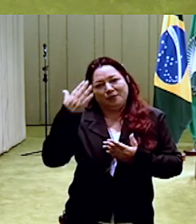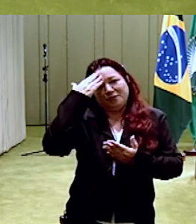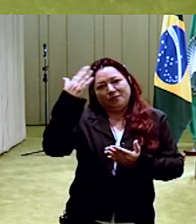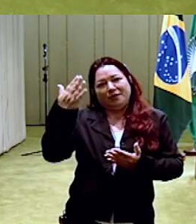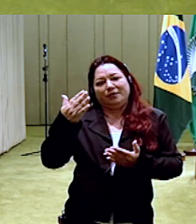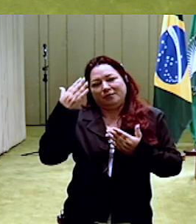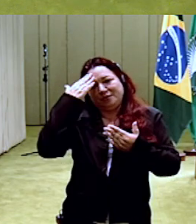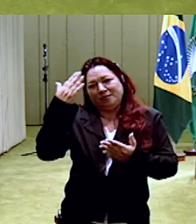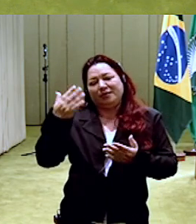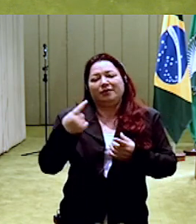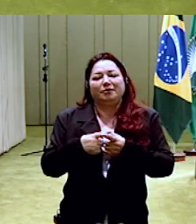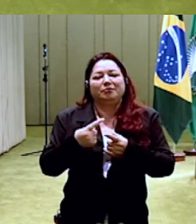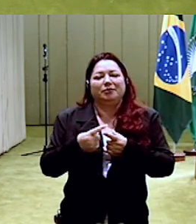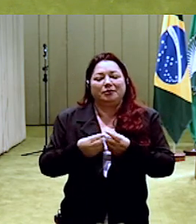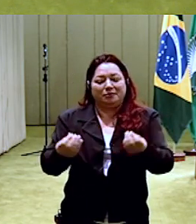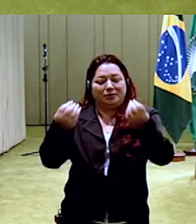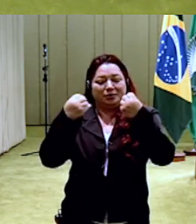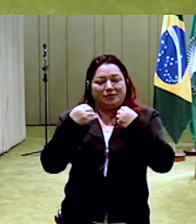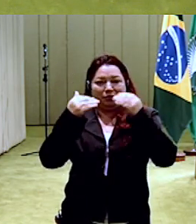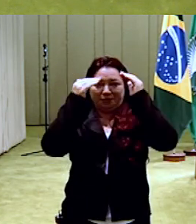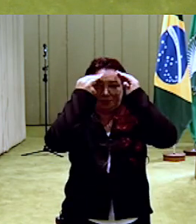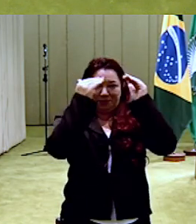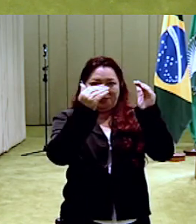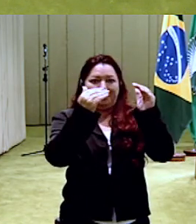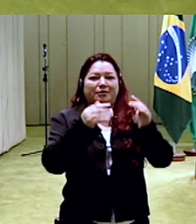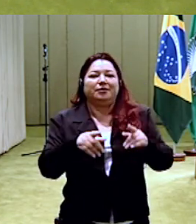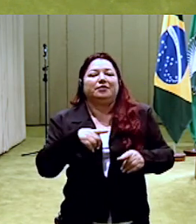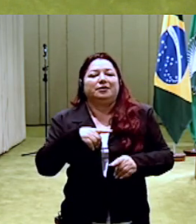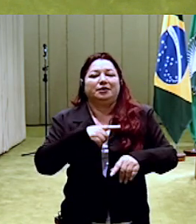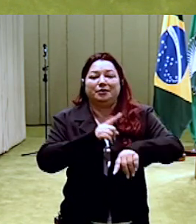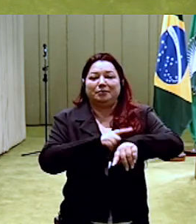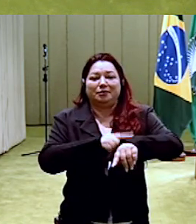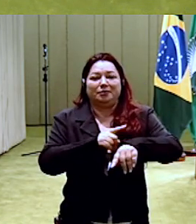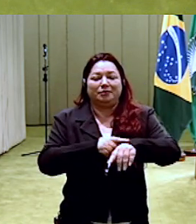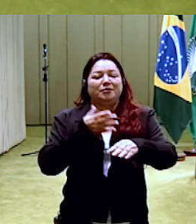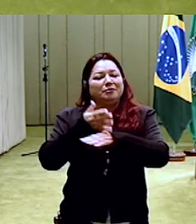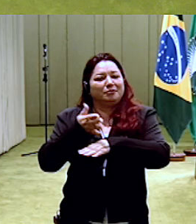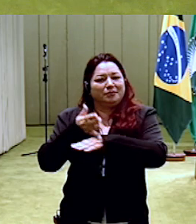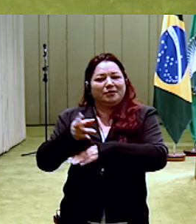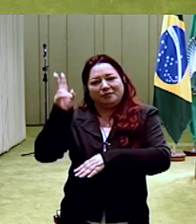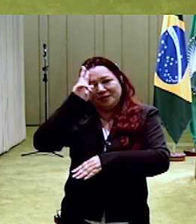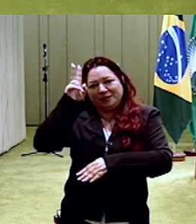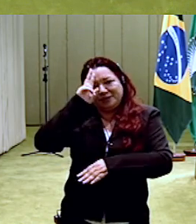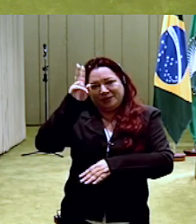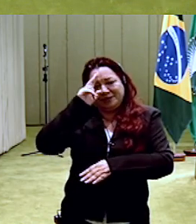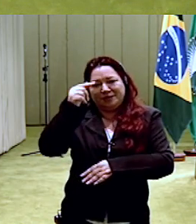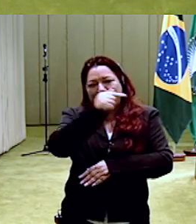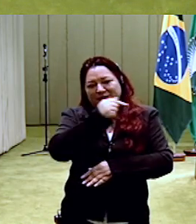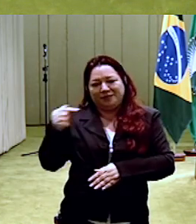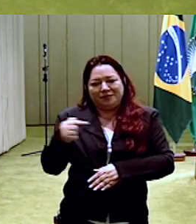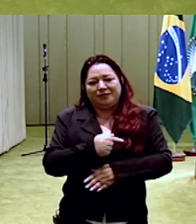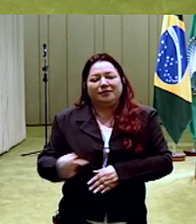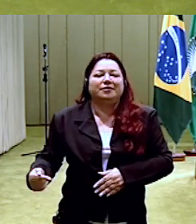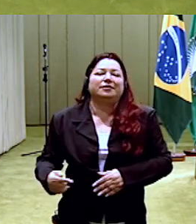much to give me the honor to have this time to be part of this history of having this panel,